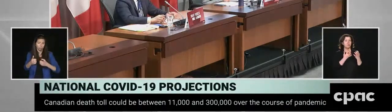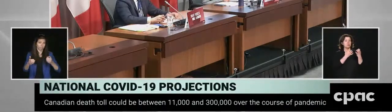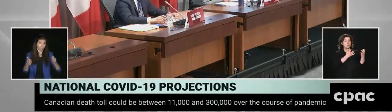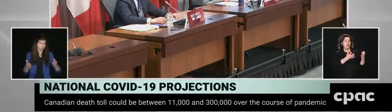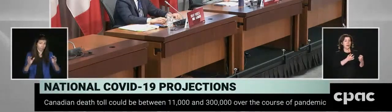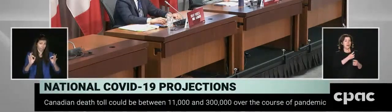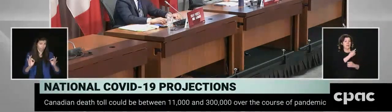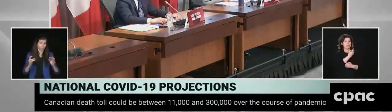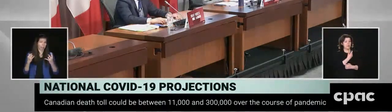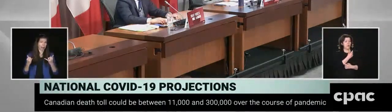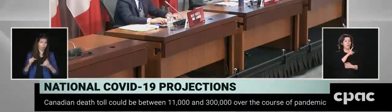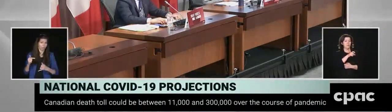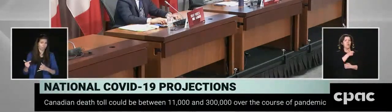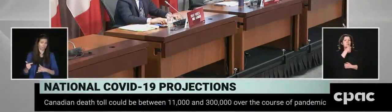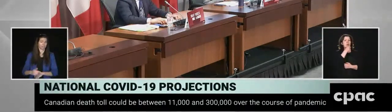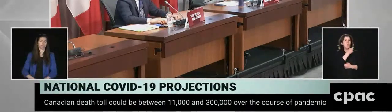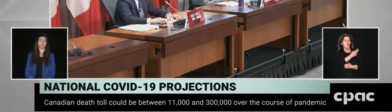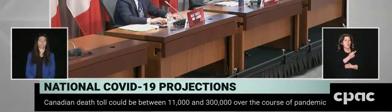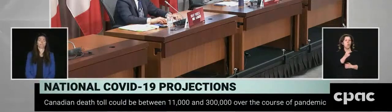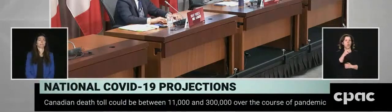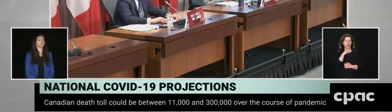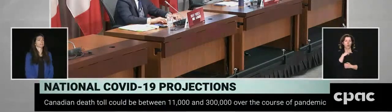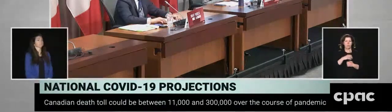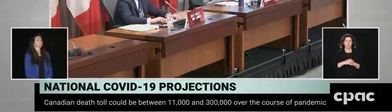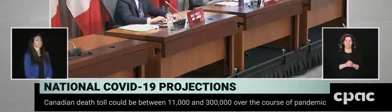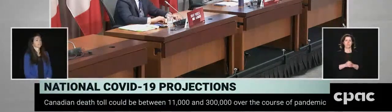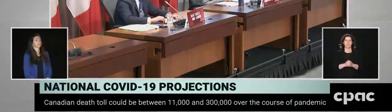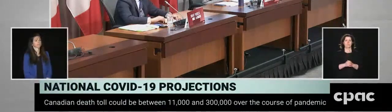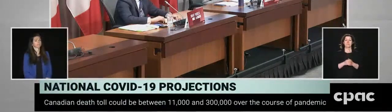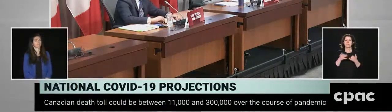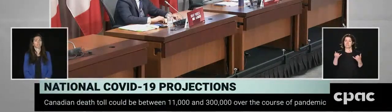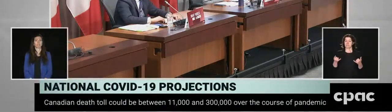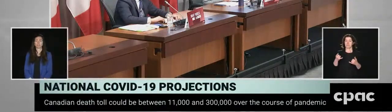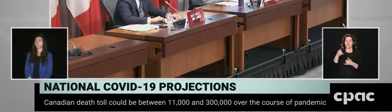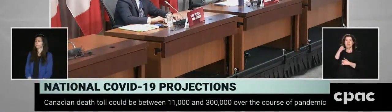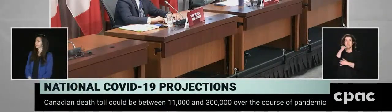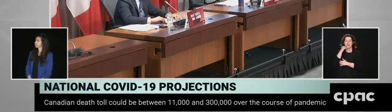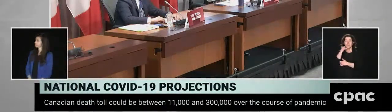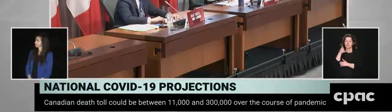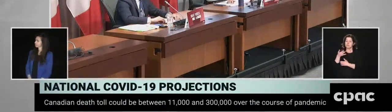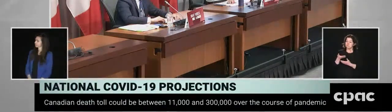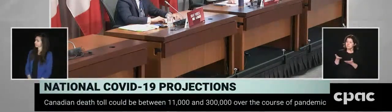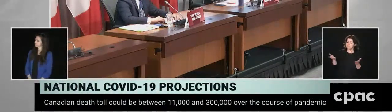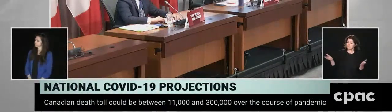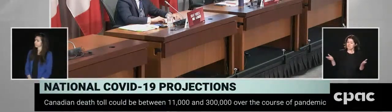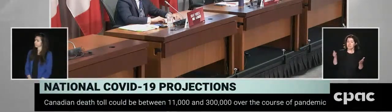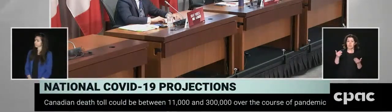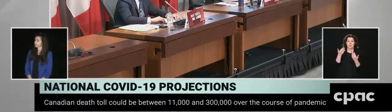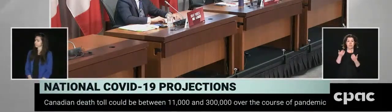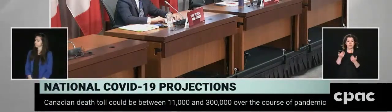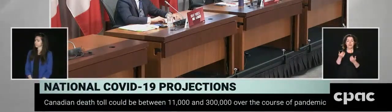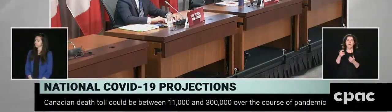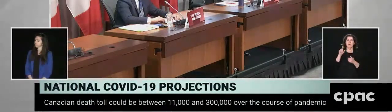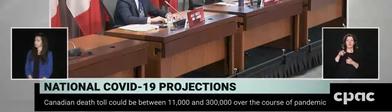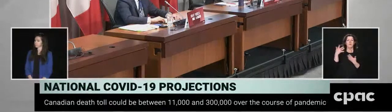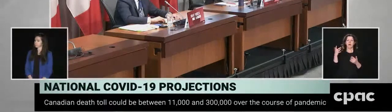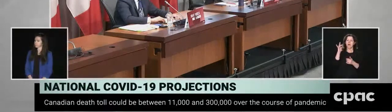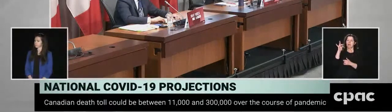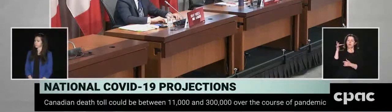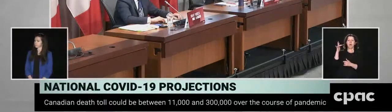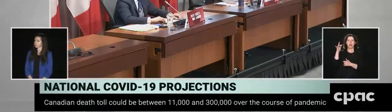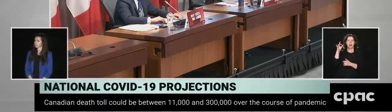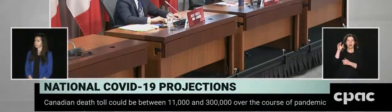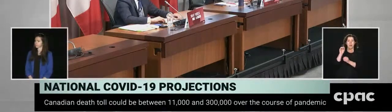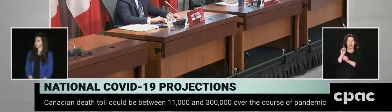Merci. Alors, au téléphone, si vous voulez poser une question, faites étoile 1. There will be a short pause while the